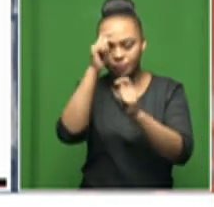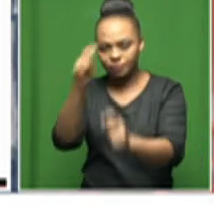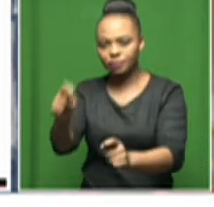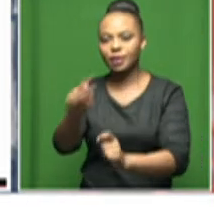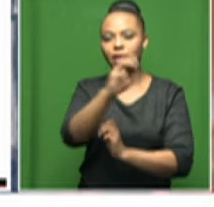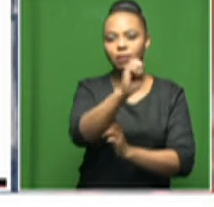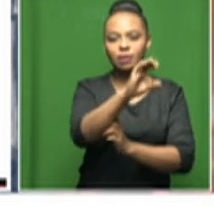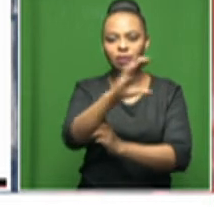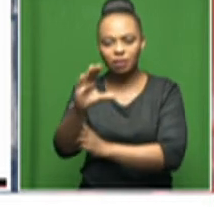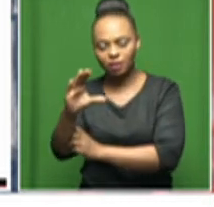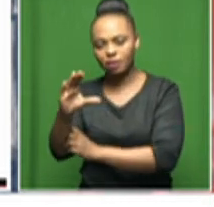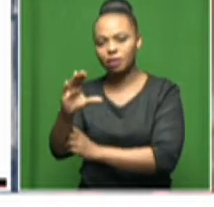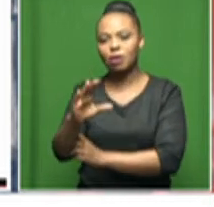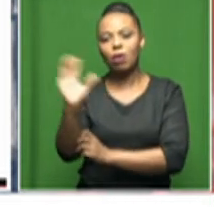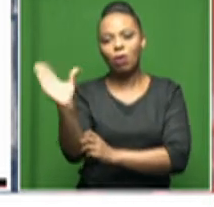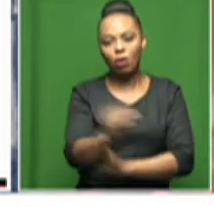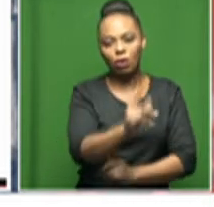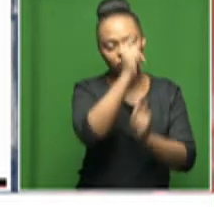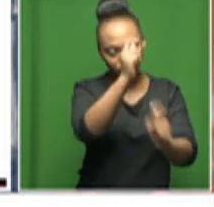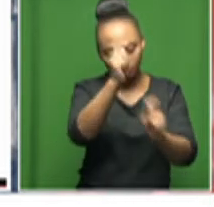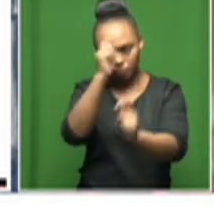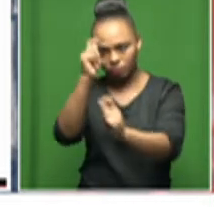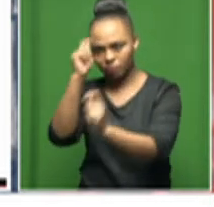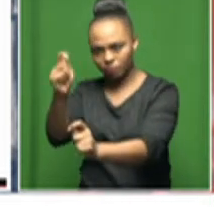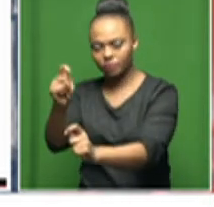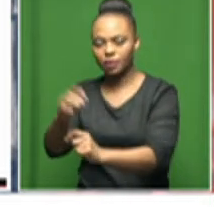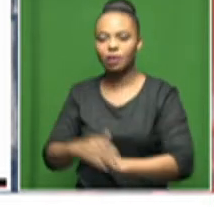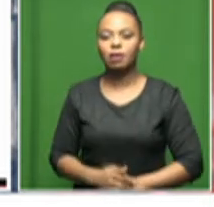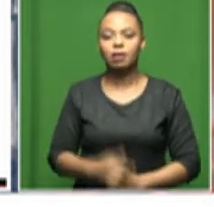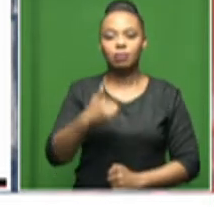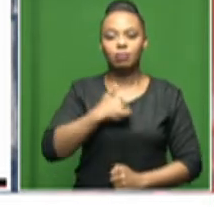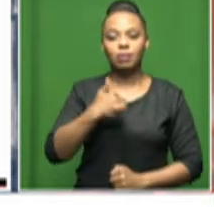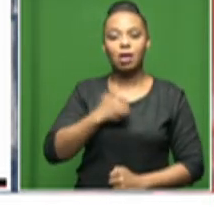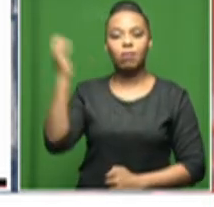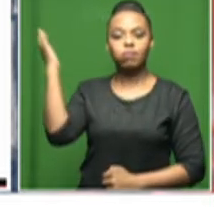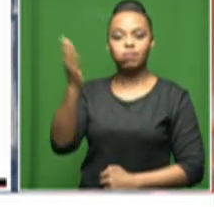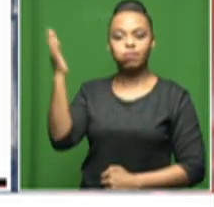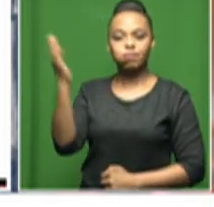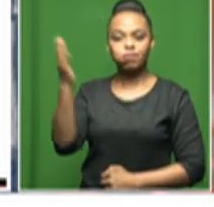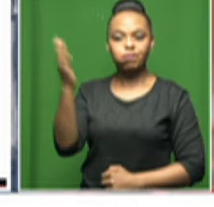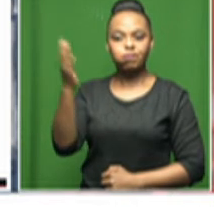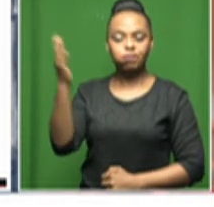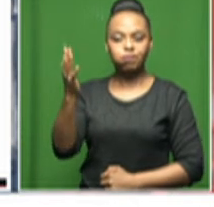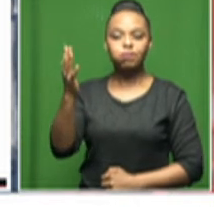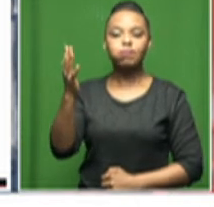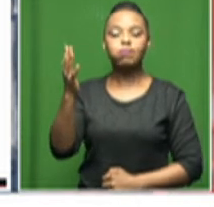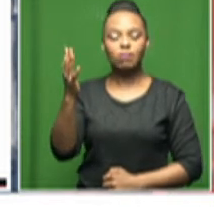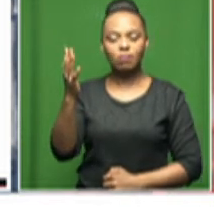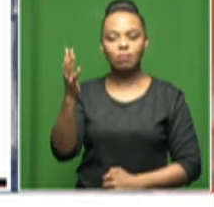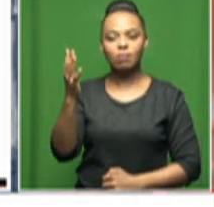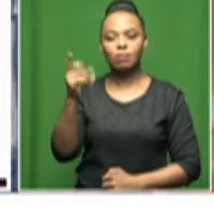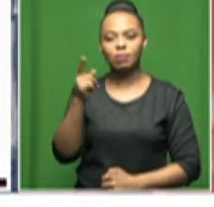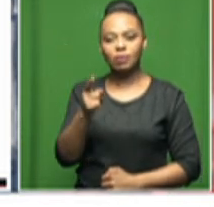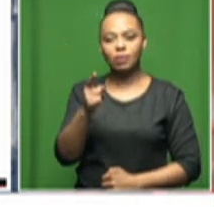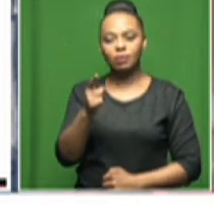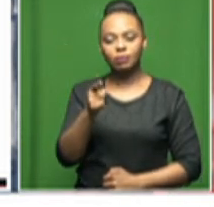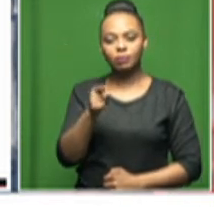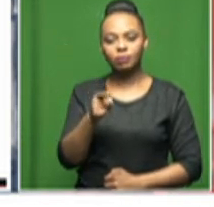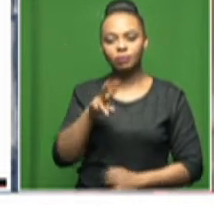MEC, all protocol observed. I'm going to present the findings of the